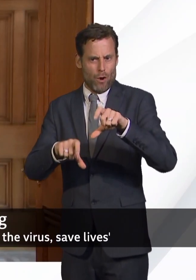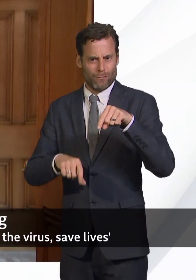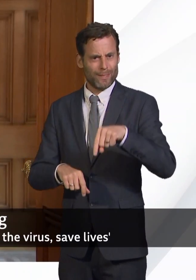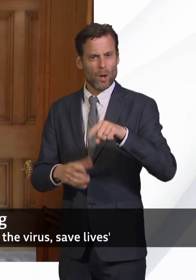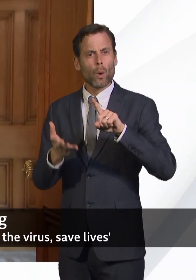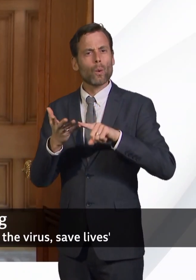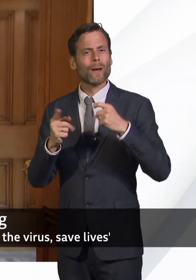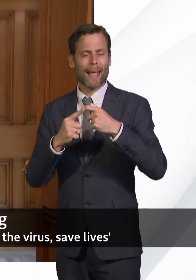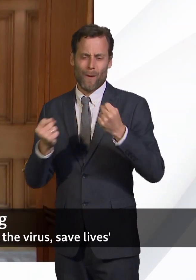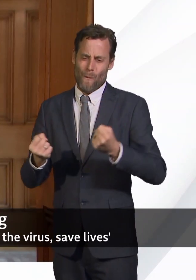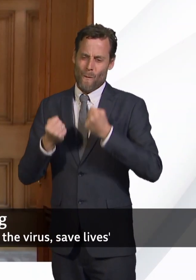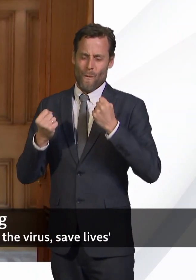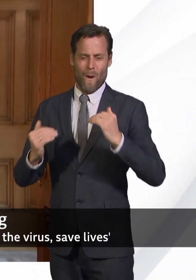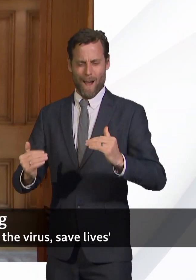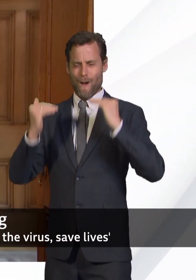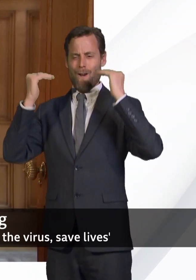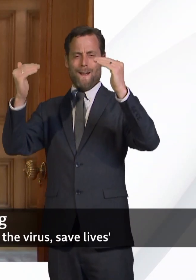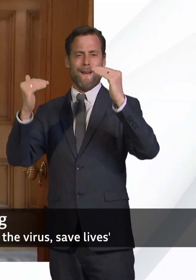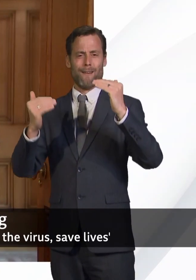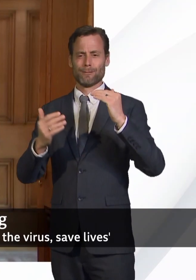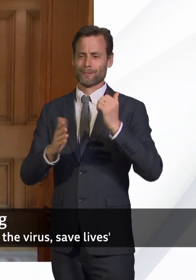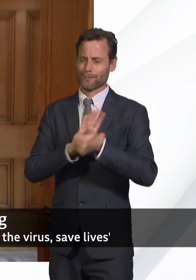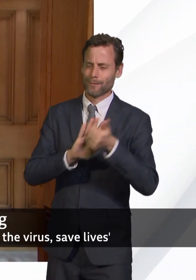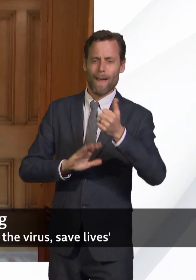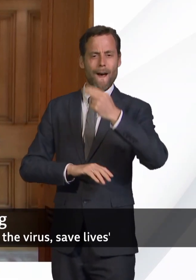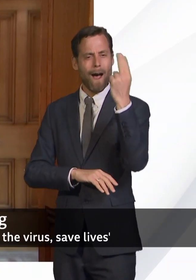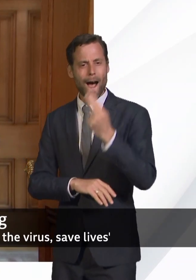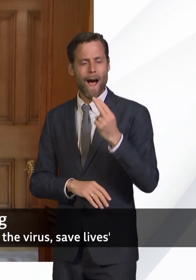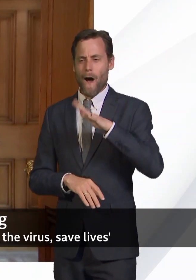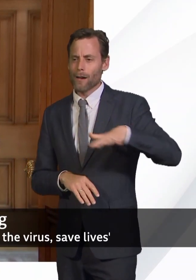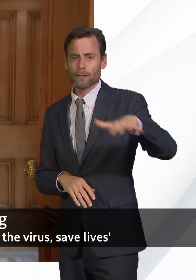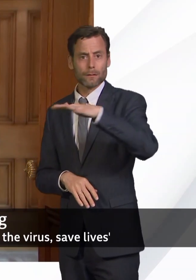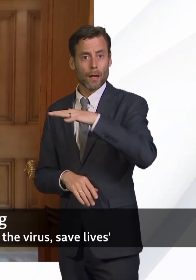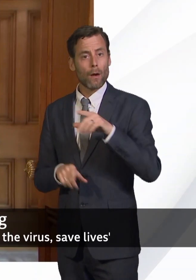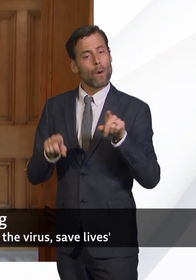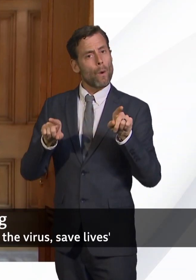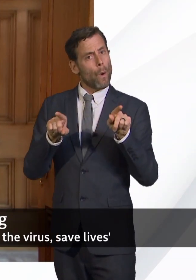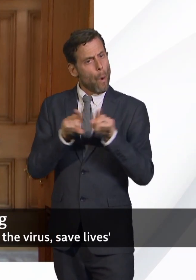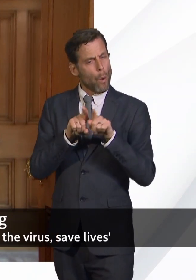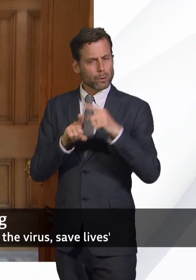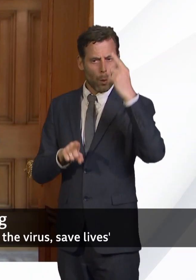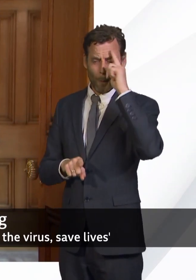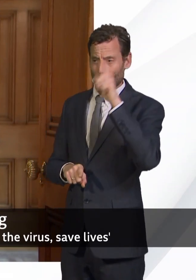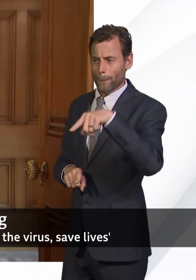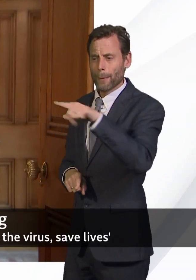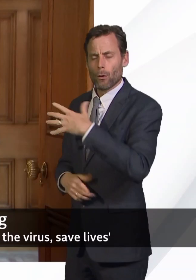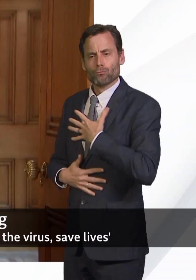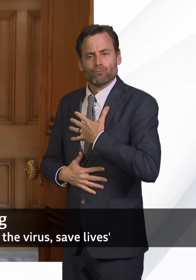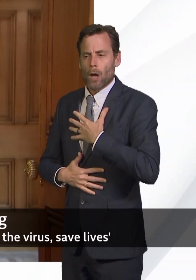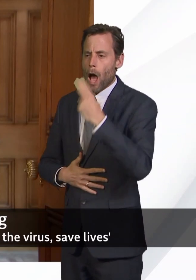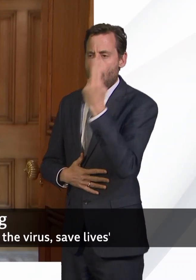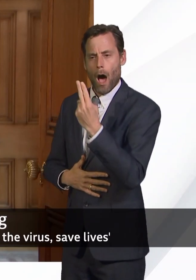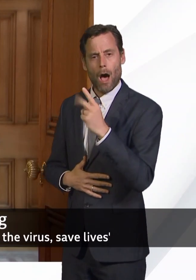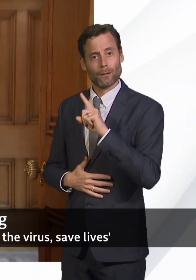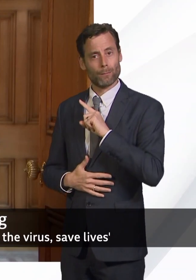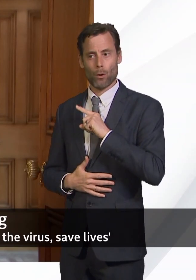strengths, and something that's important for our well-being as well as a country and as individuals.